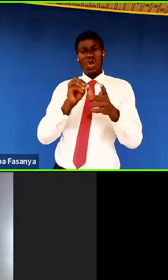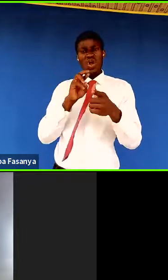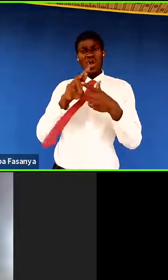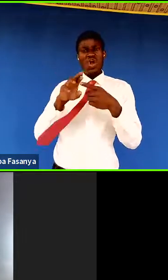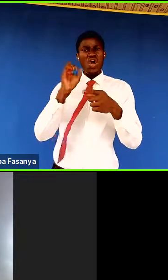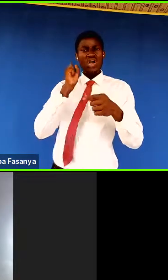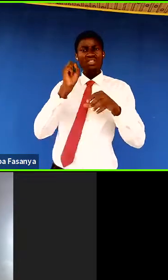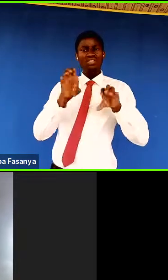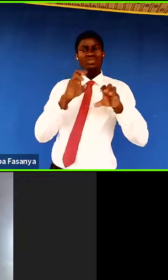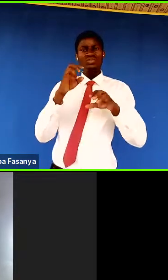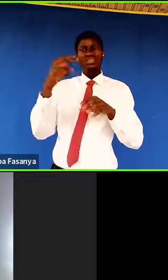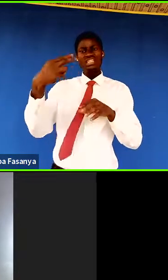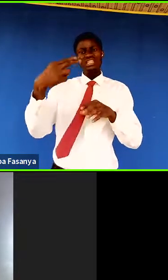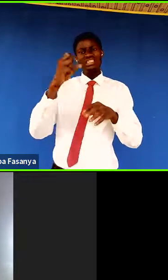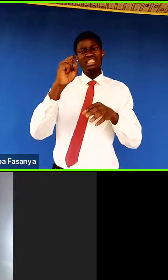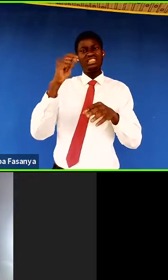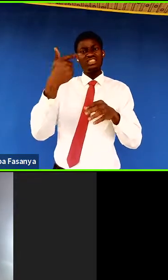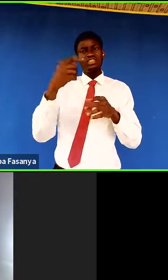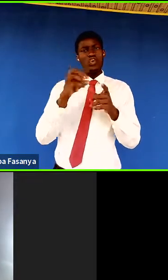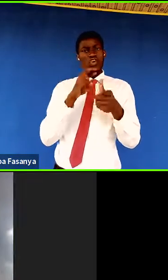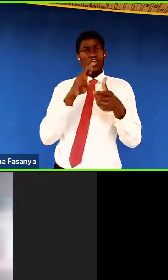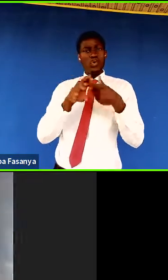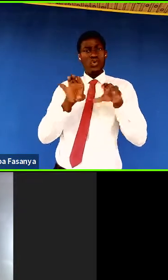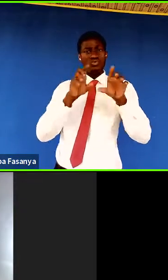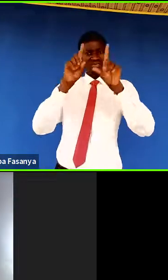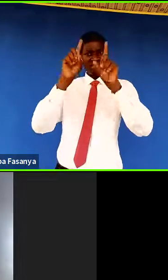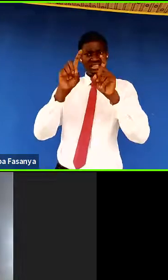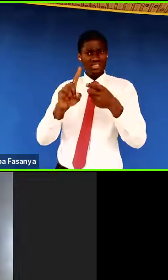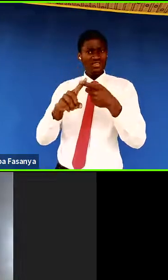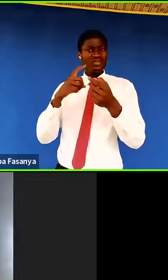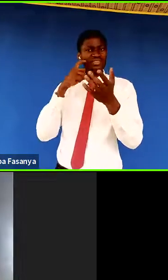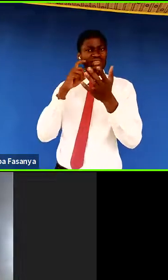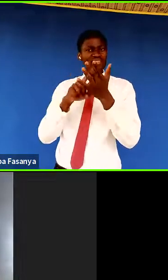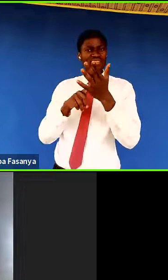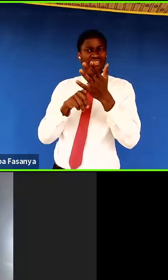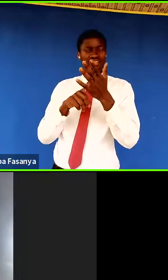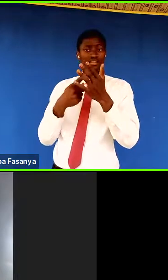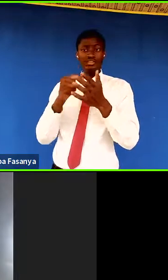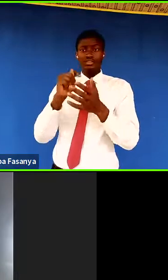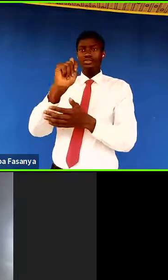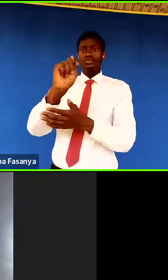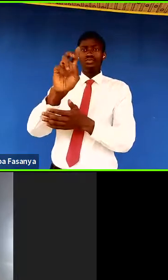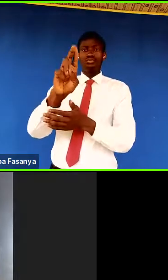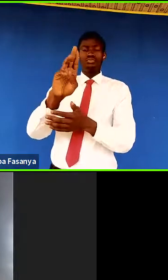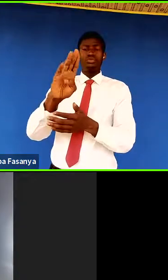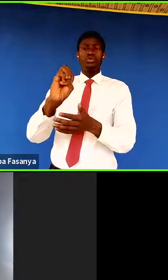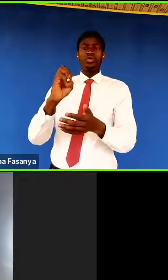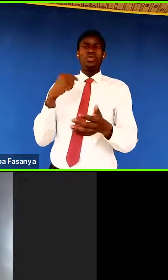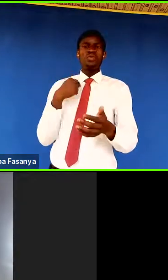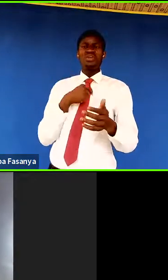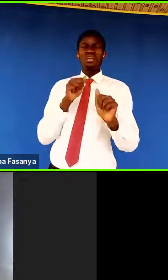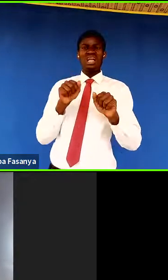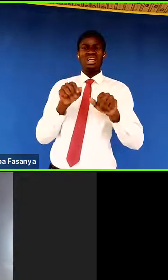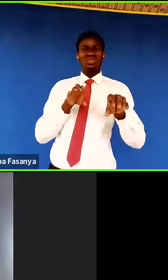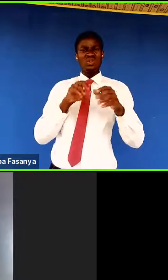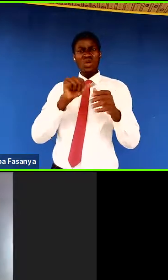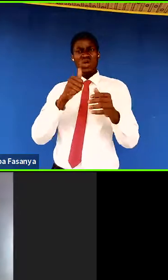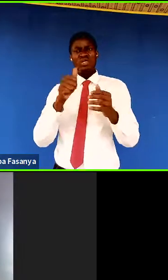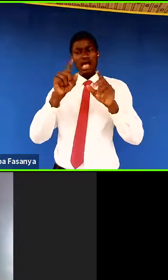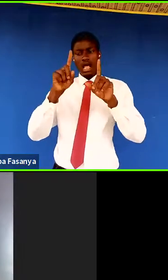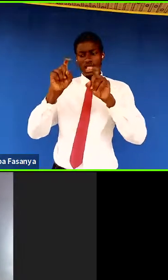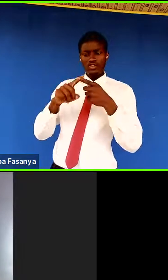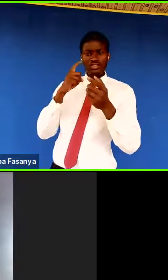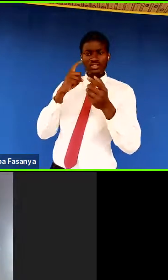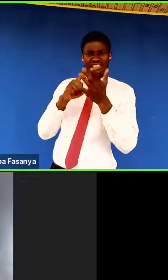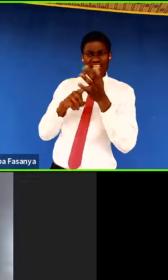laparoscopy and dye test to check the tubes. Okay. And other ways of we can order for other tests just to assess whether the tubes are open. And